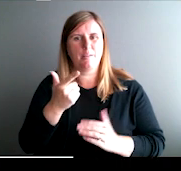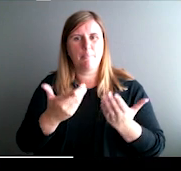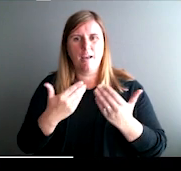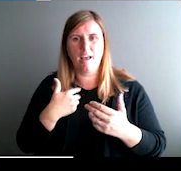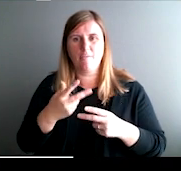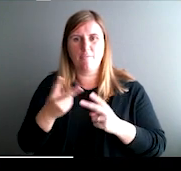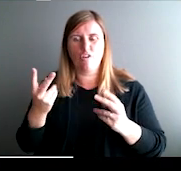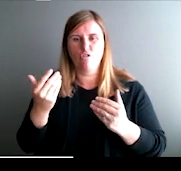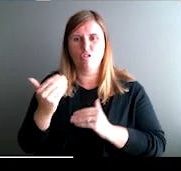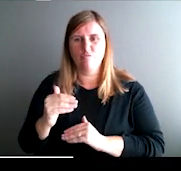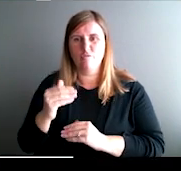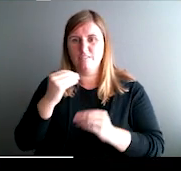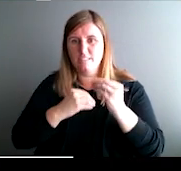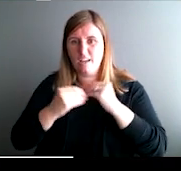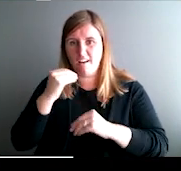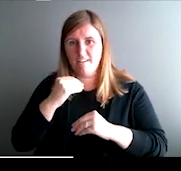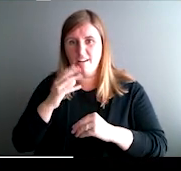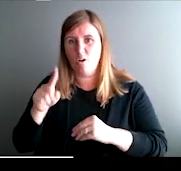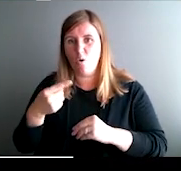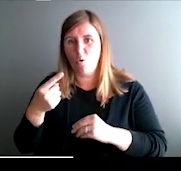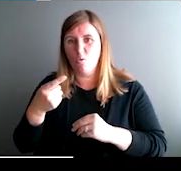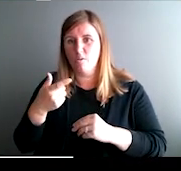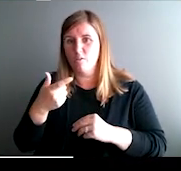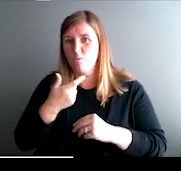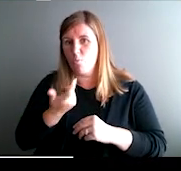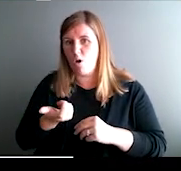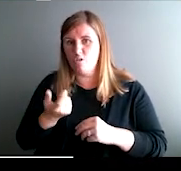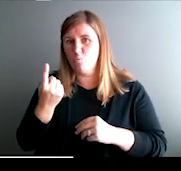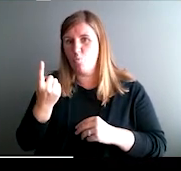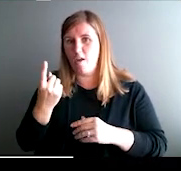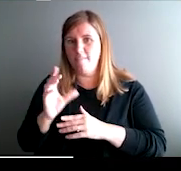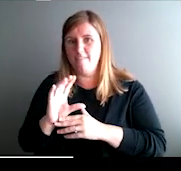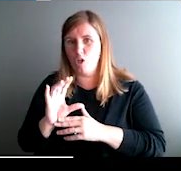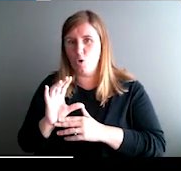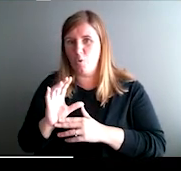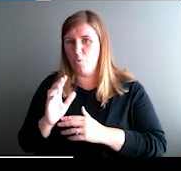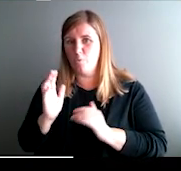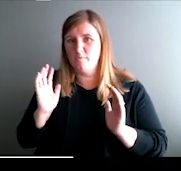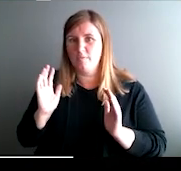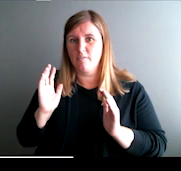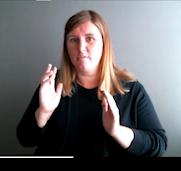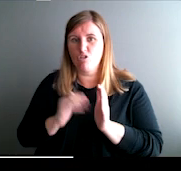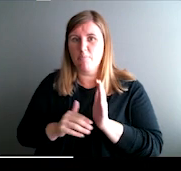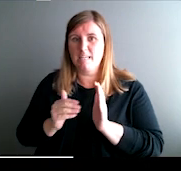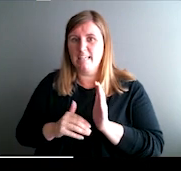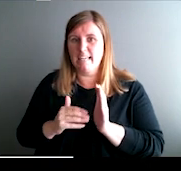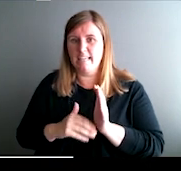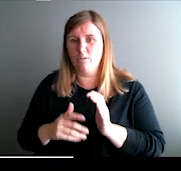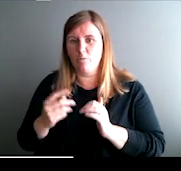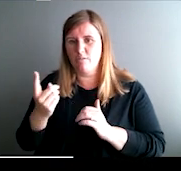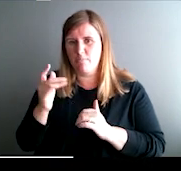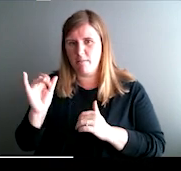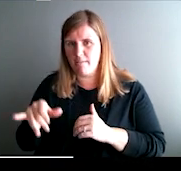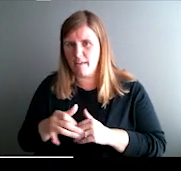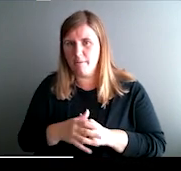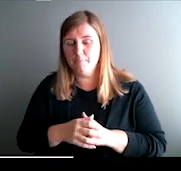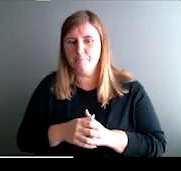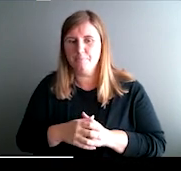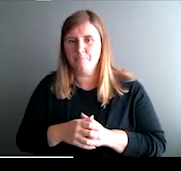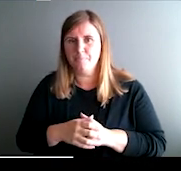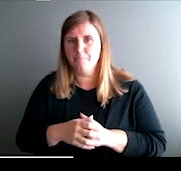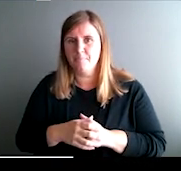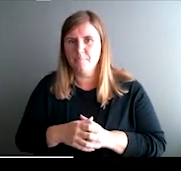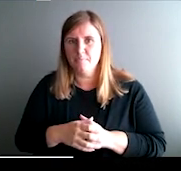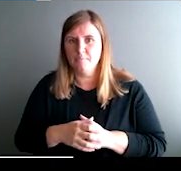very restricted diet and only watch one video that they just watch on repeat or something along those lines. And